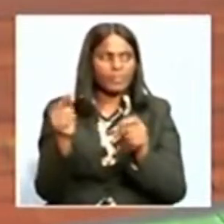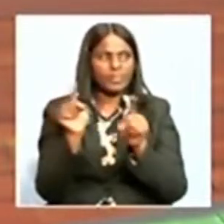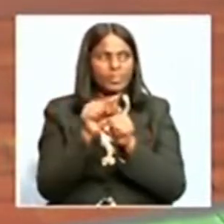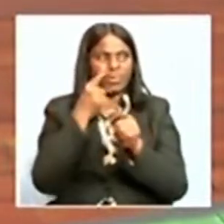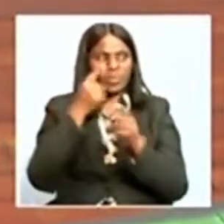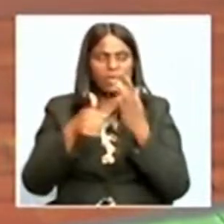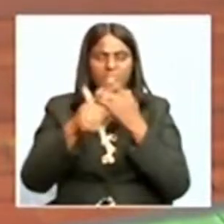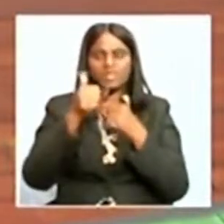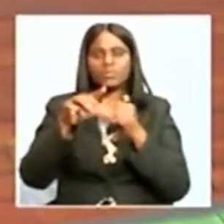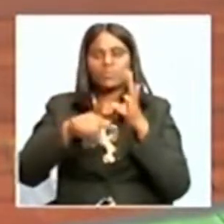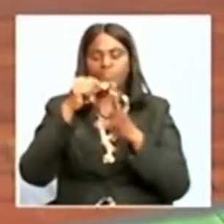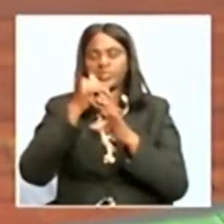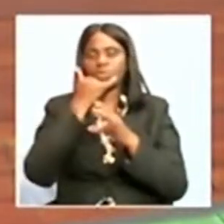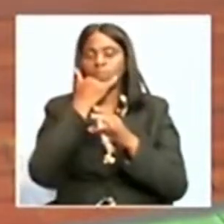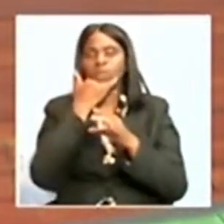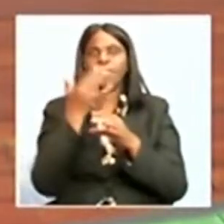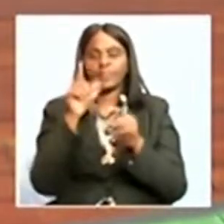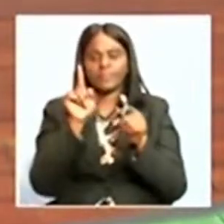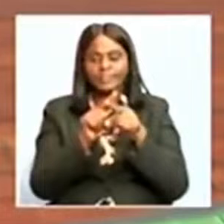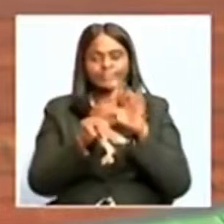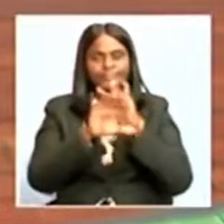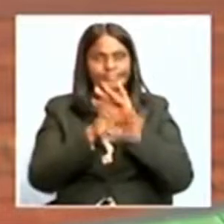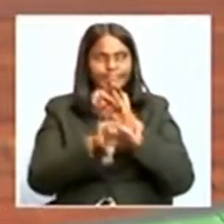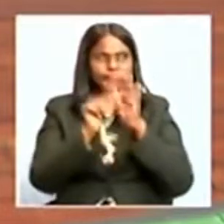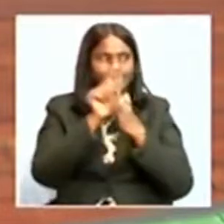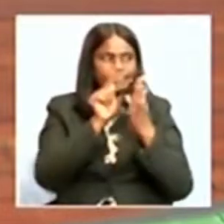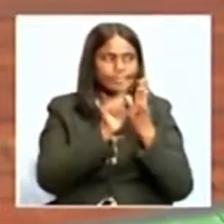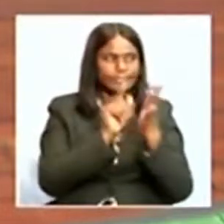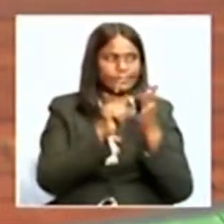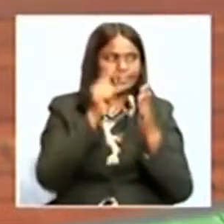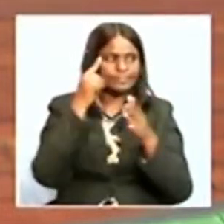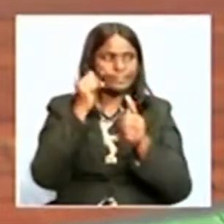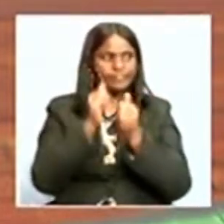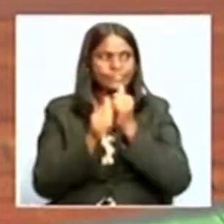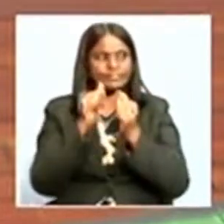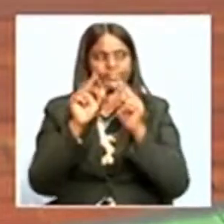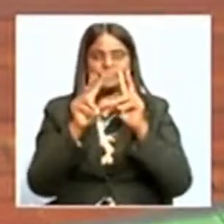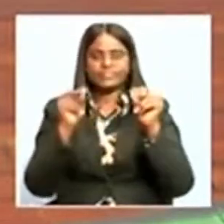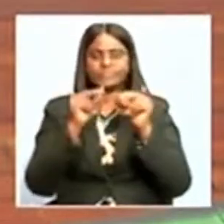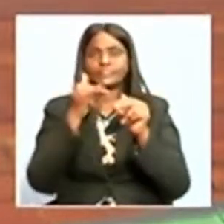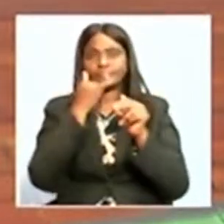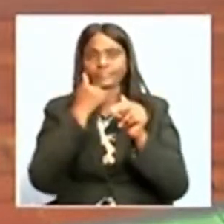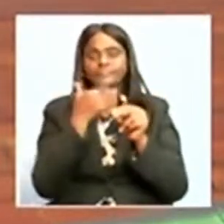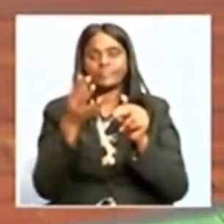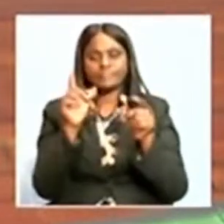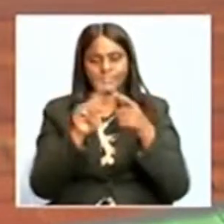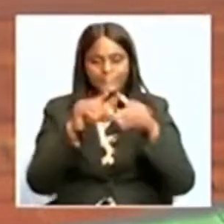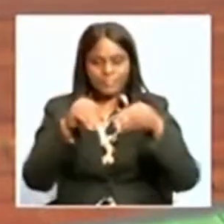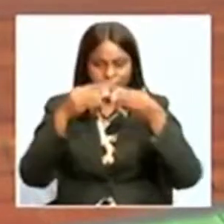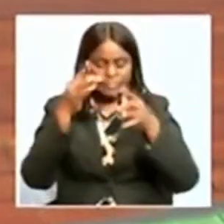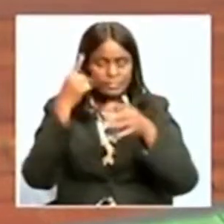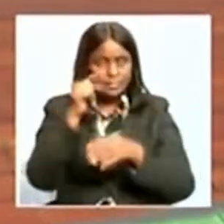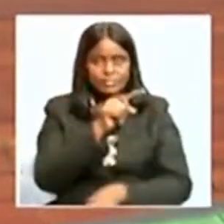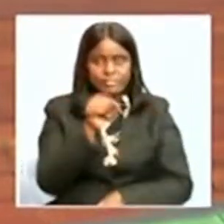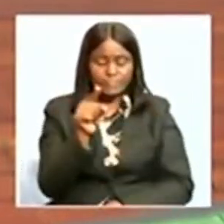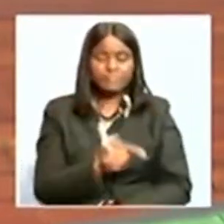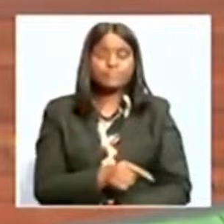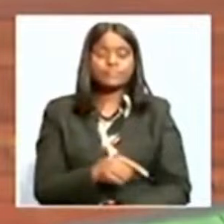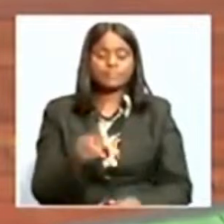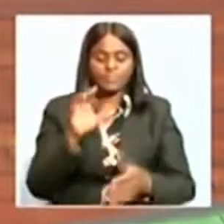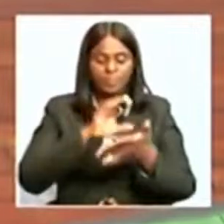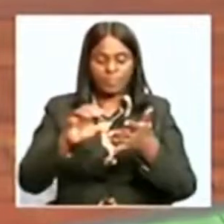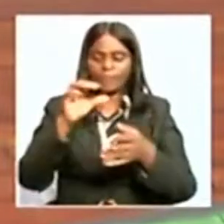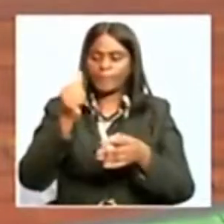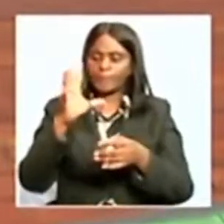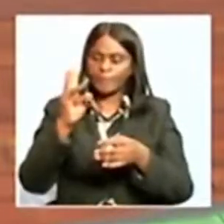are found guilty of an offense under the Act for which no specific offense is provided. Clause